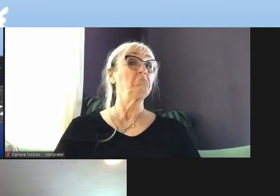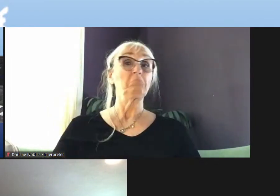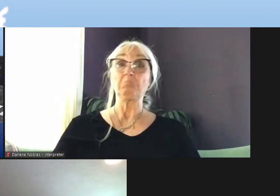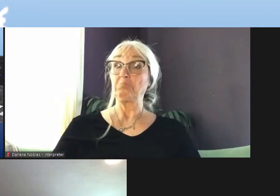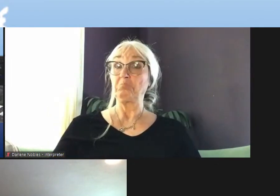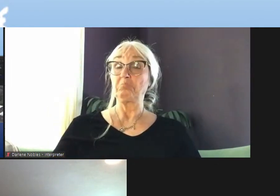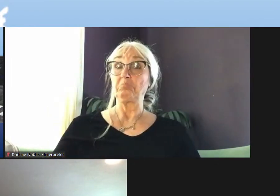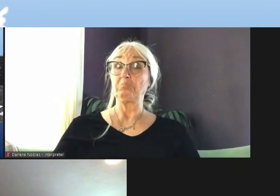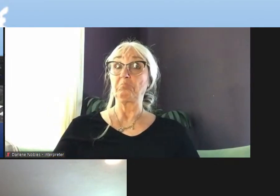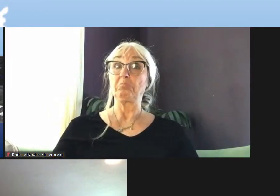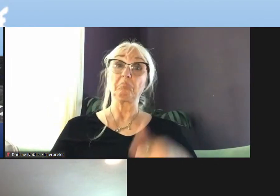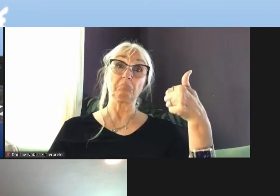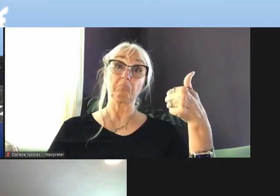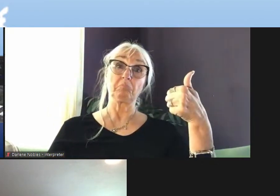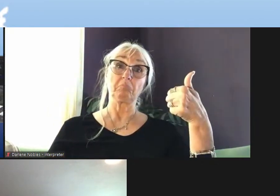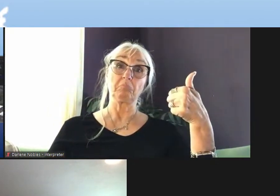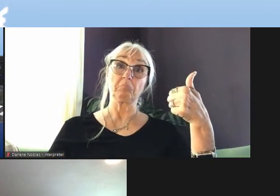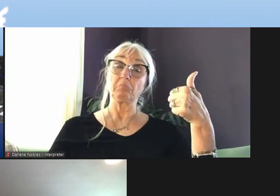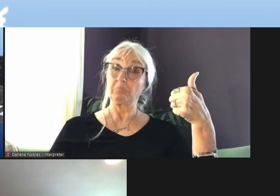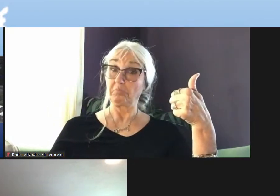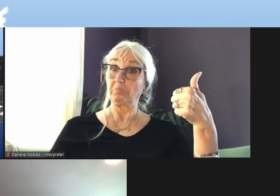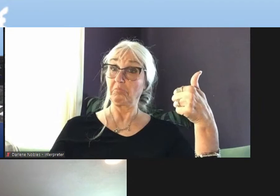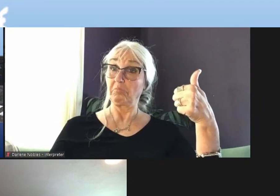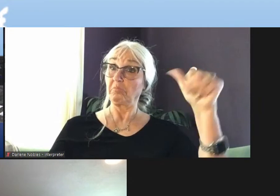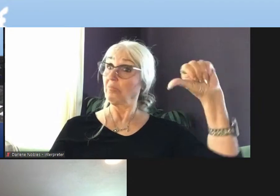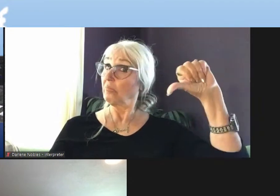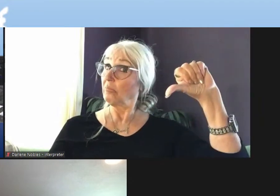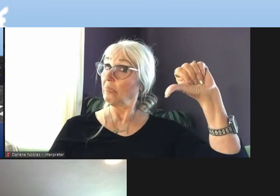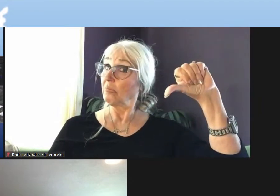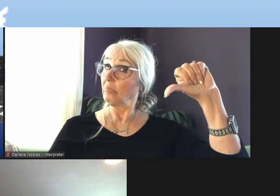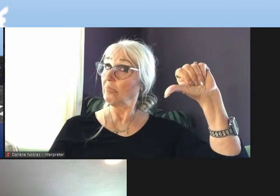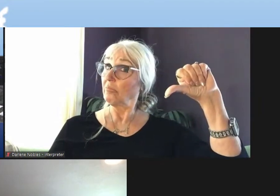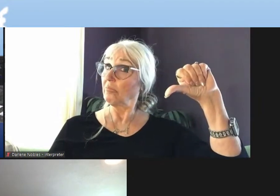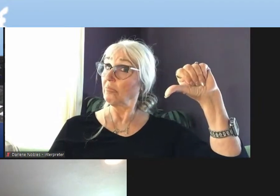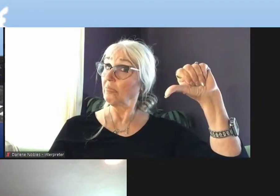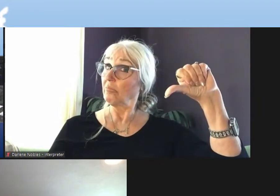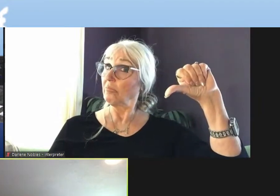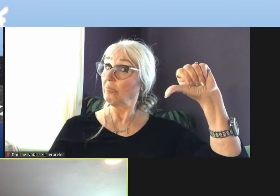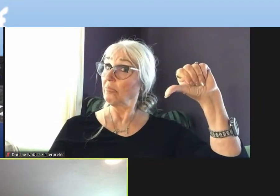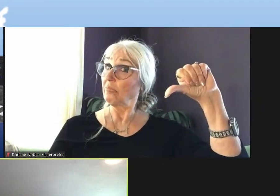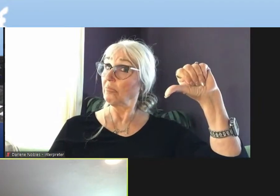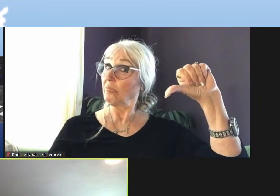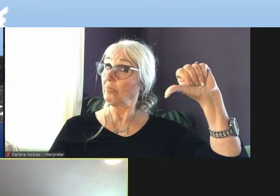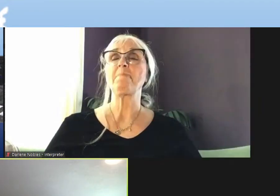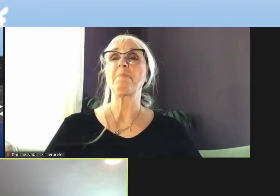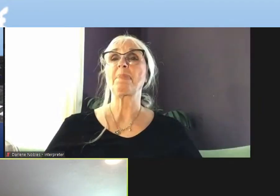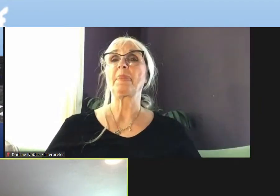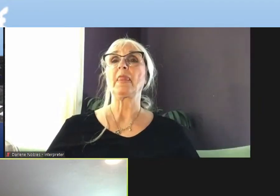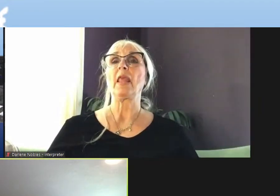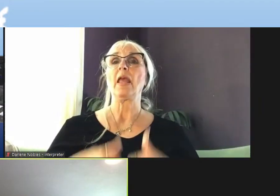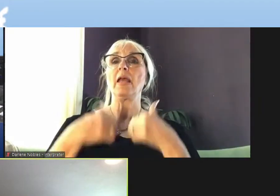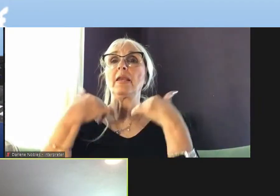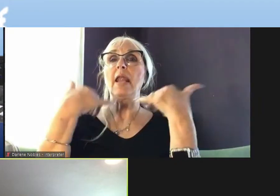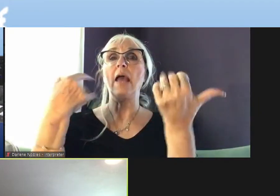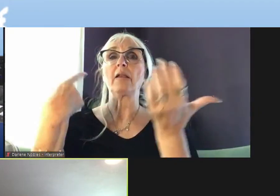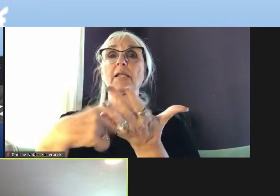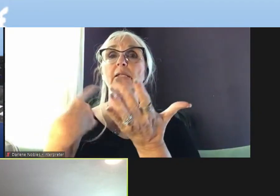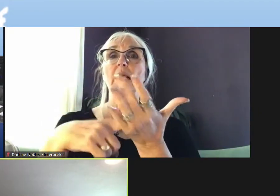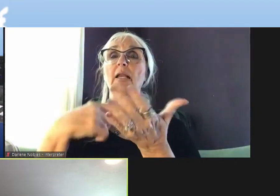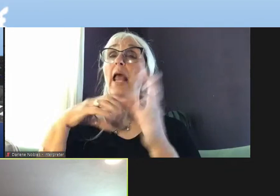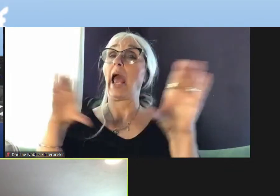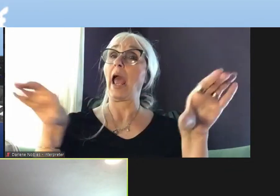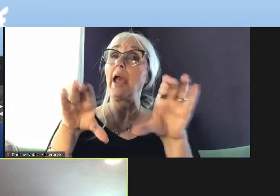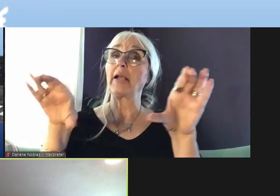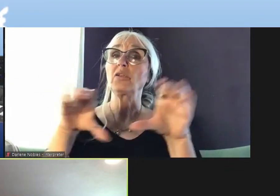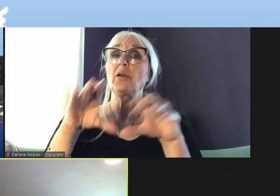All in favor say aye. Aye. Aye. Opposed? Passed. M4 is discussion and/or action regarding